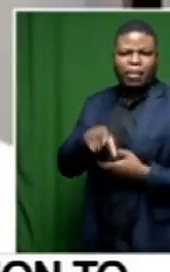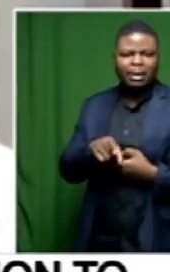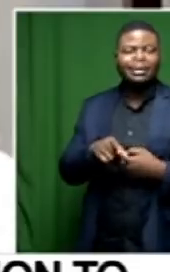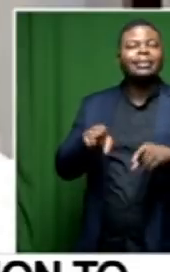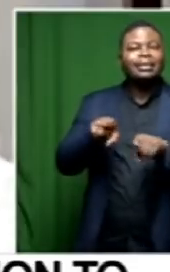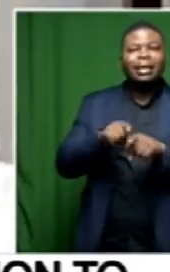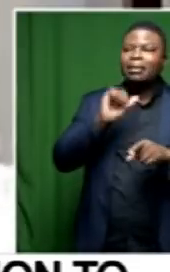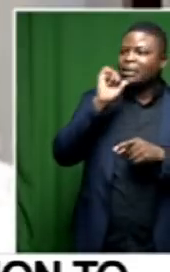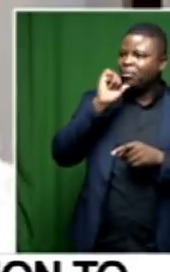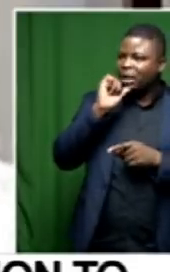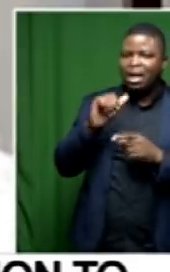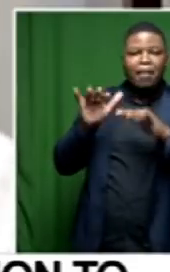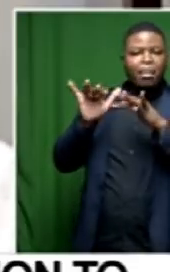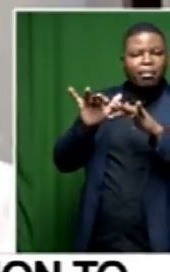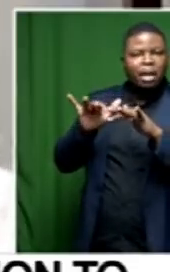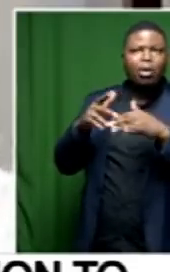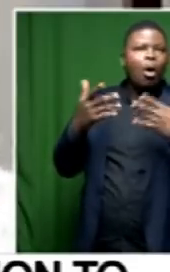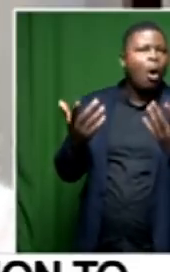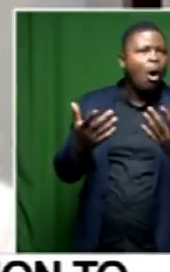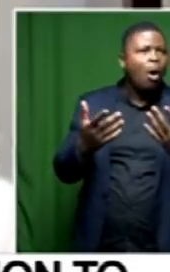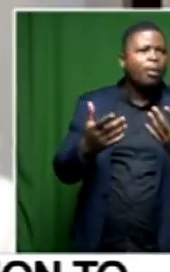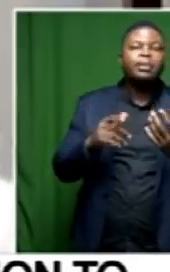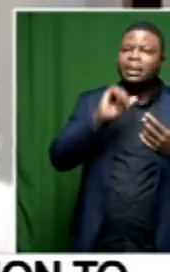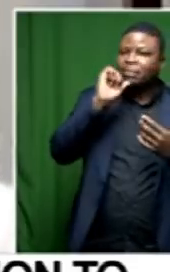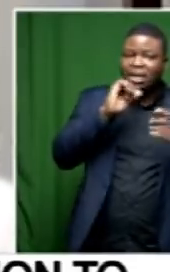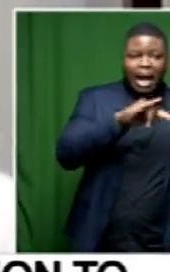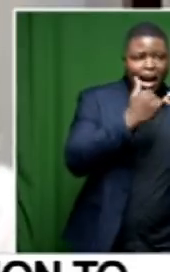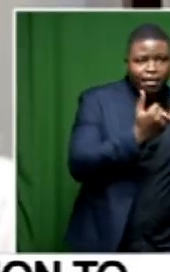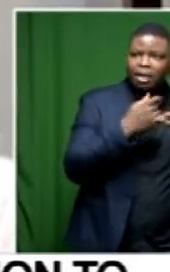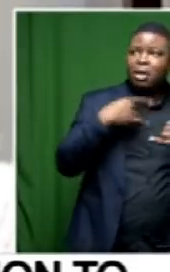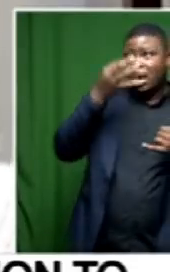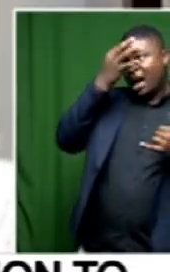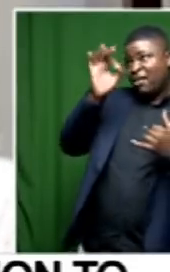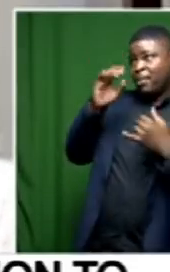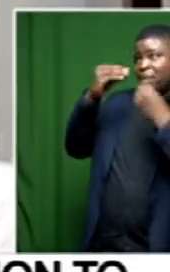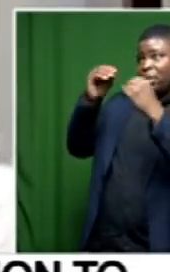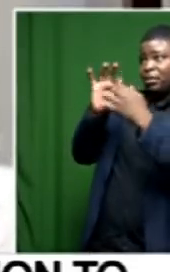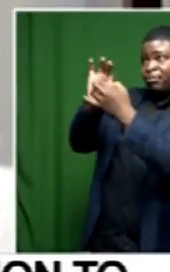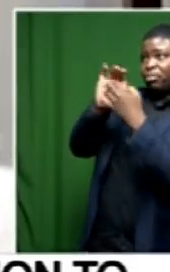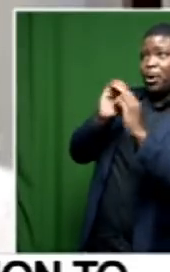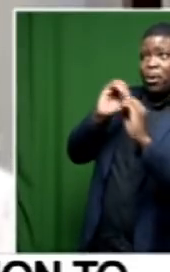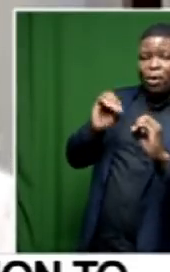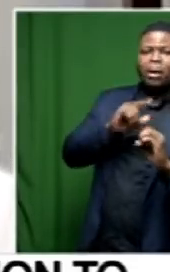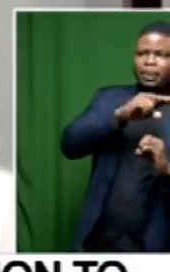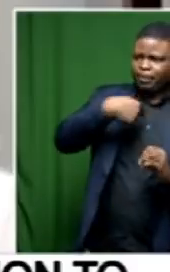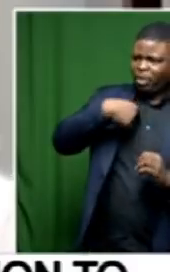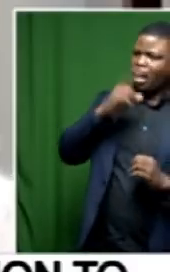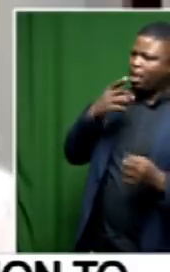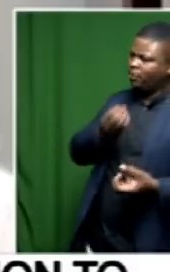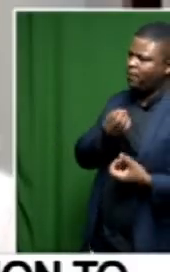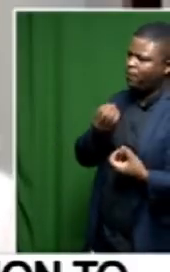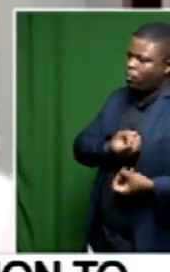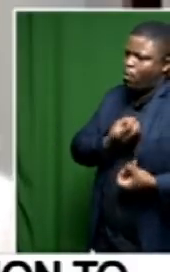companies that may not even be doing business with government, I have to declare that. That